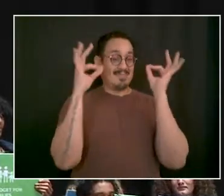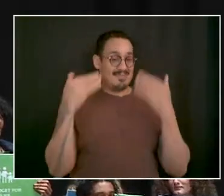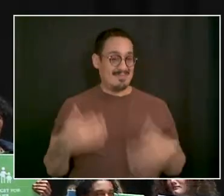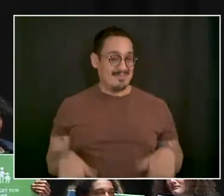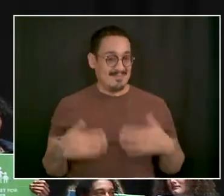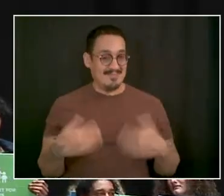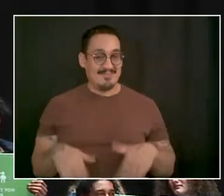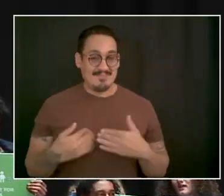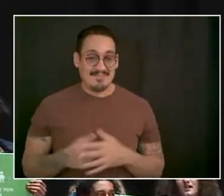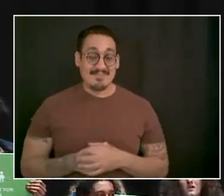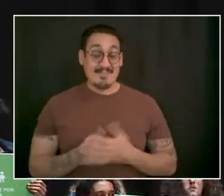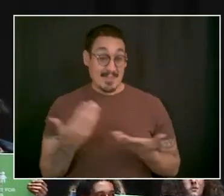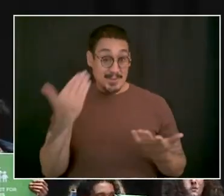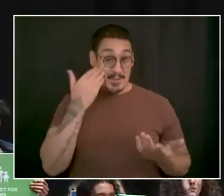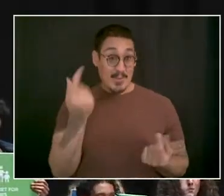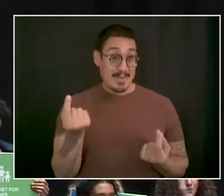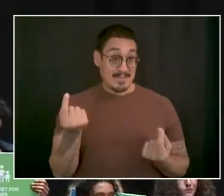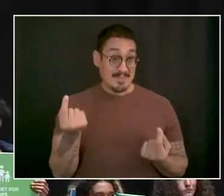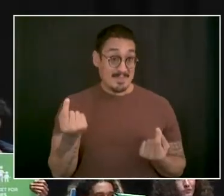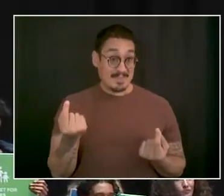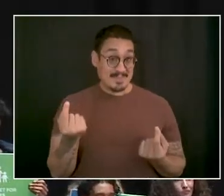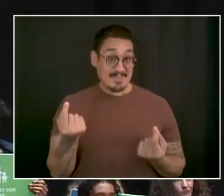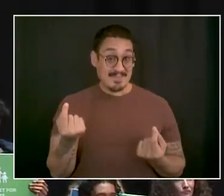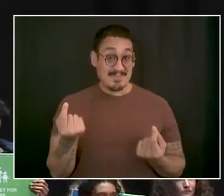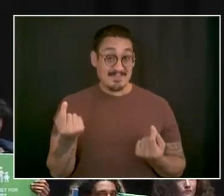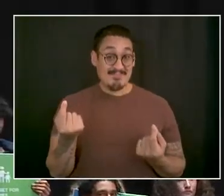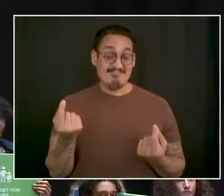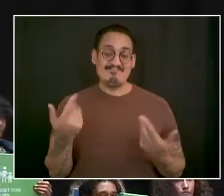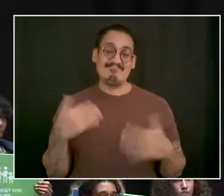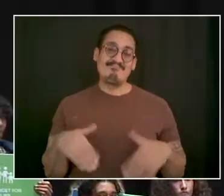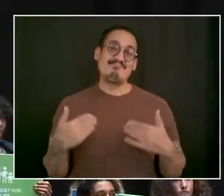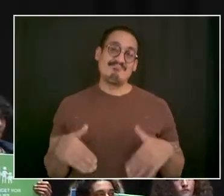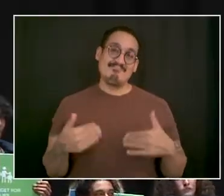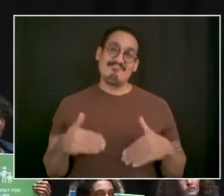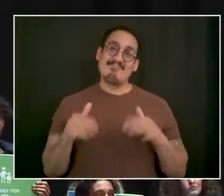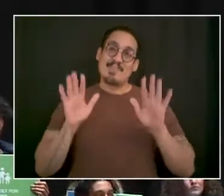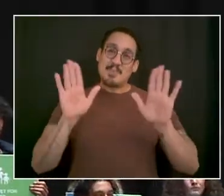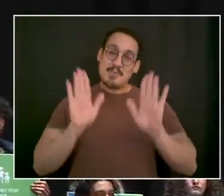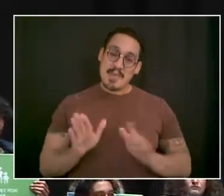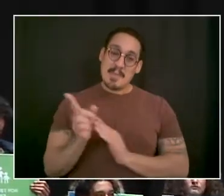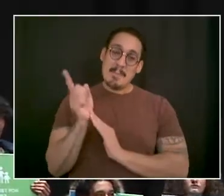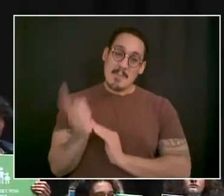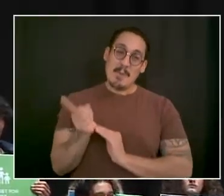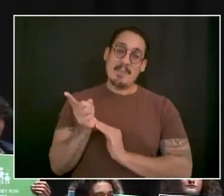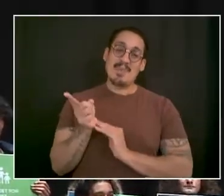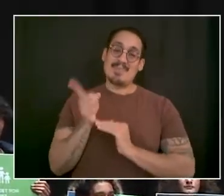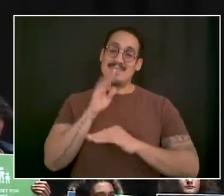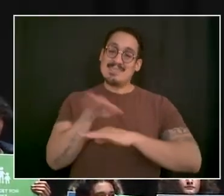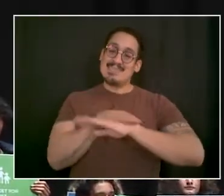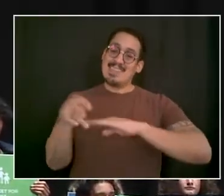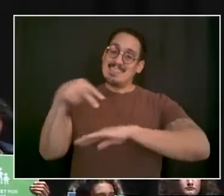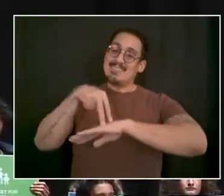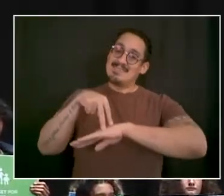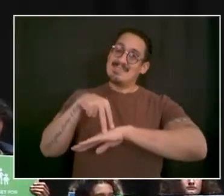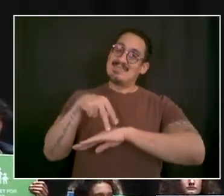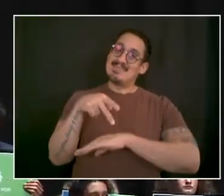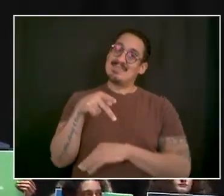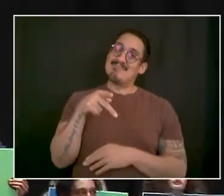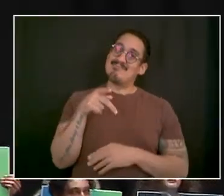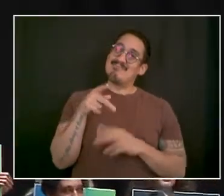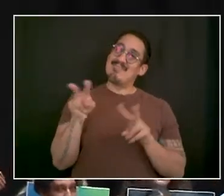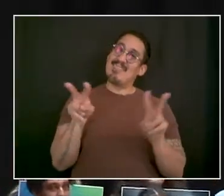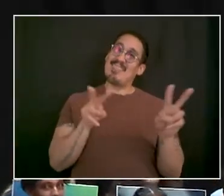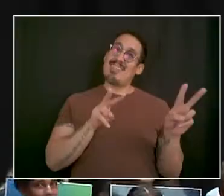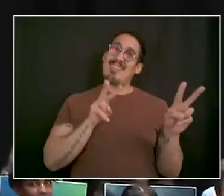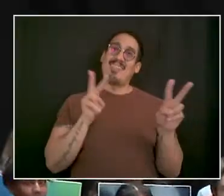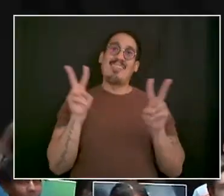And you know what? It's a great moment, sitting on that stage and just looking at this building and this